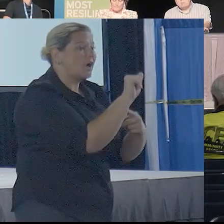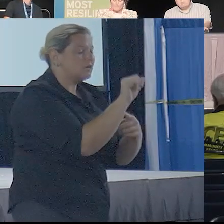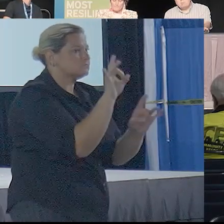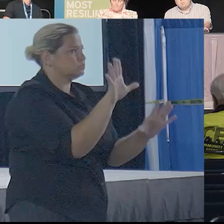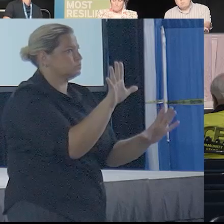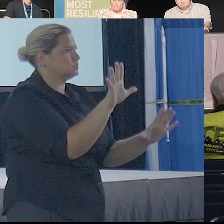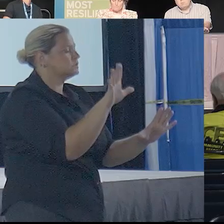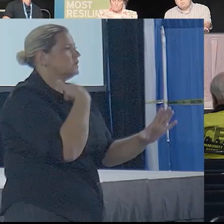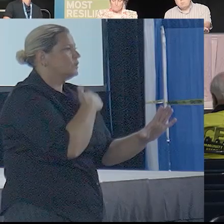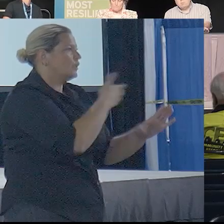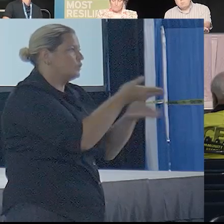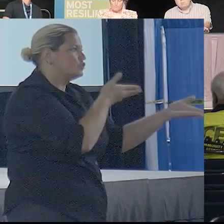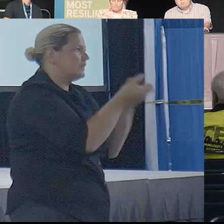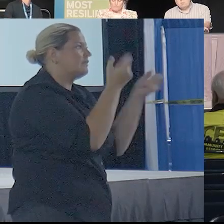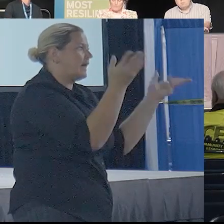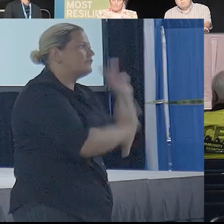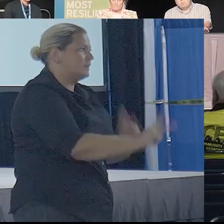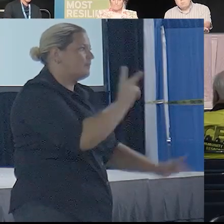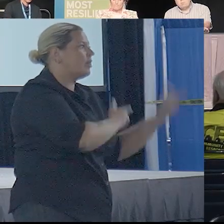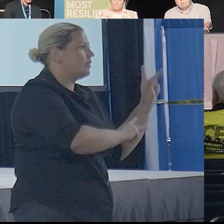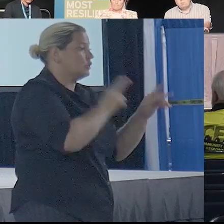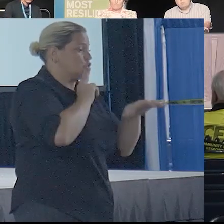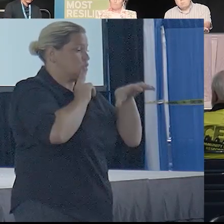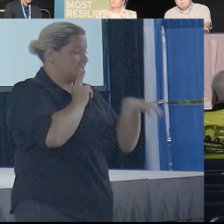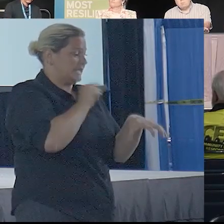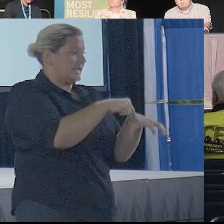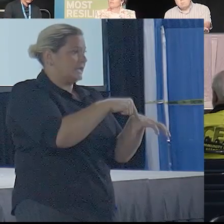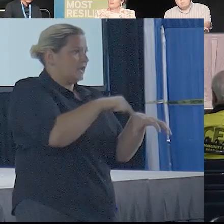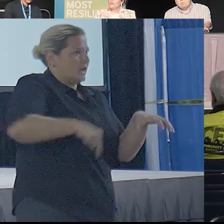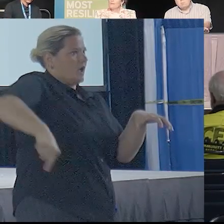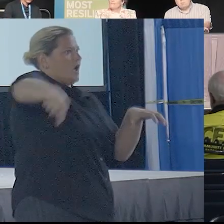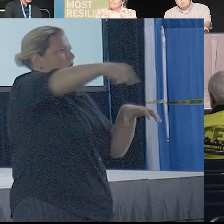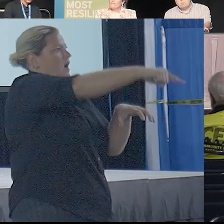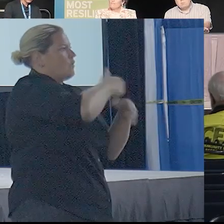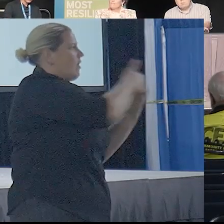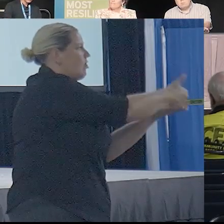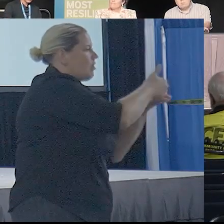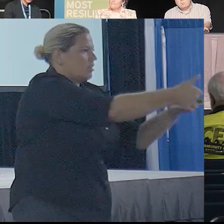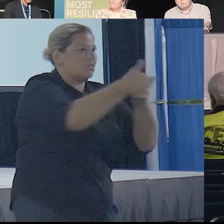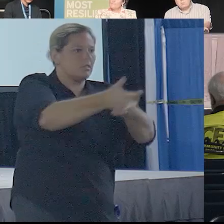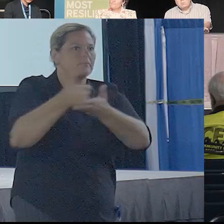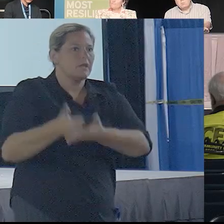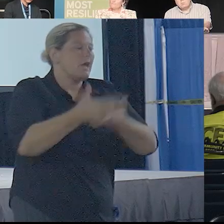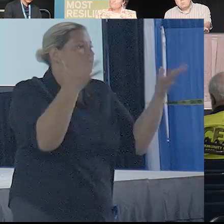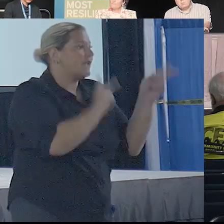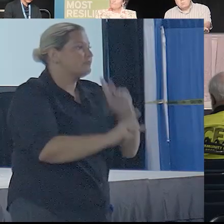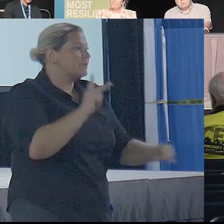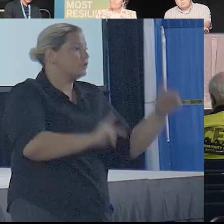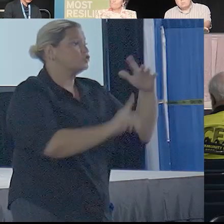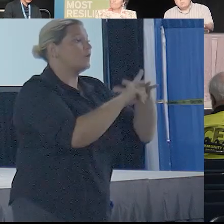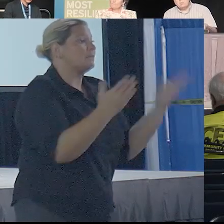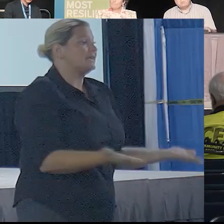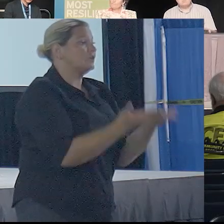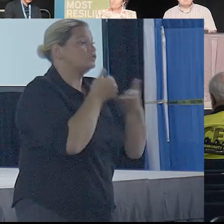we were serving a lot of people outside of Houston, people coming to Houston. Many of you were involved in that. More